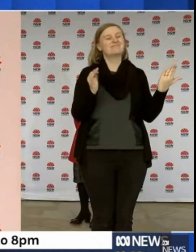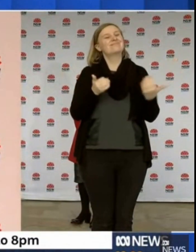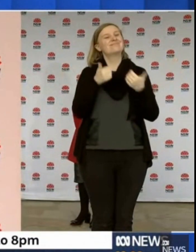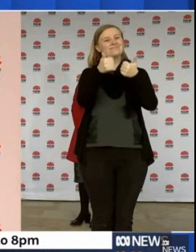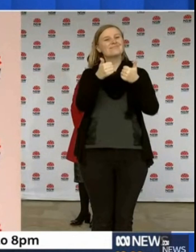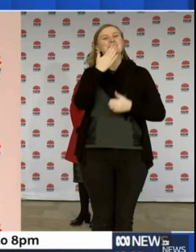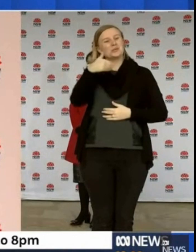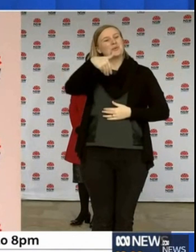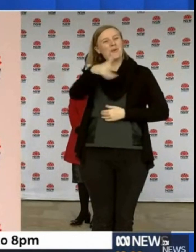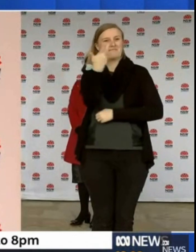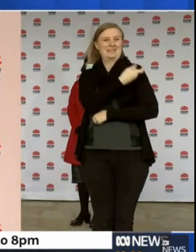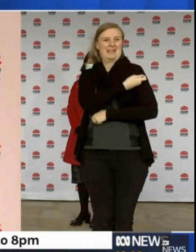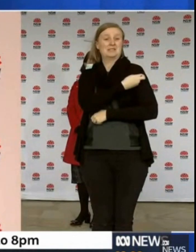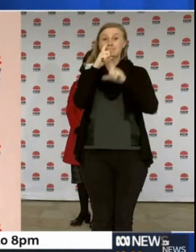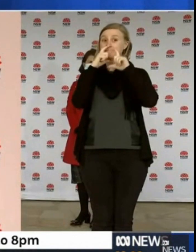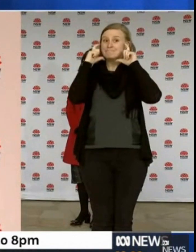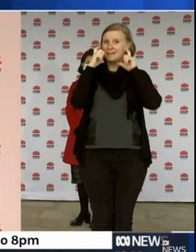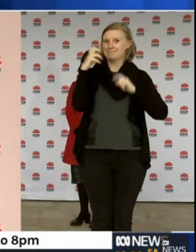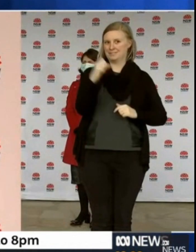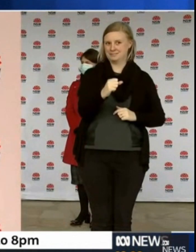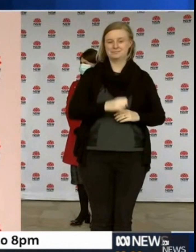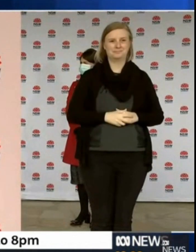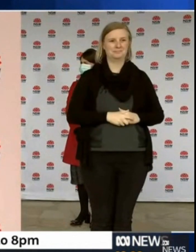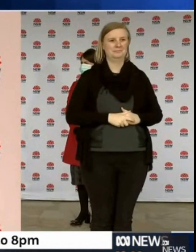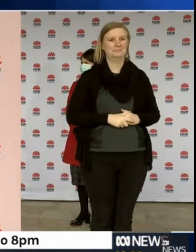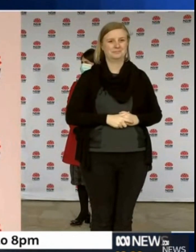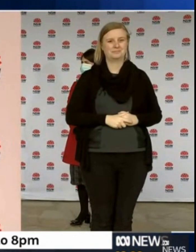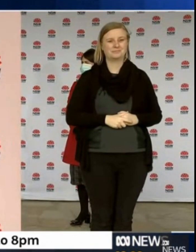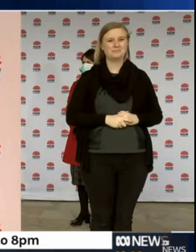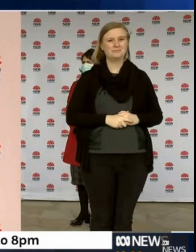urge you to do so. There's also been quite a lot of